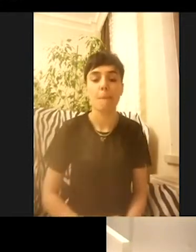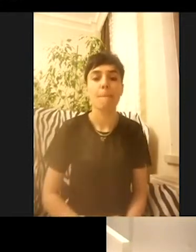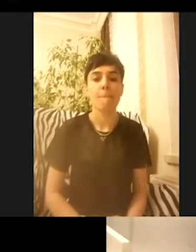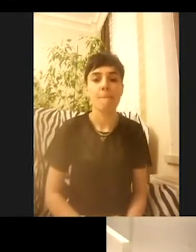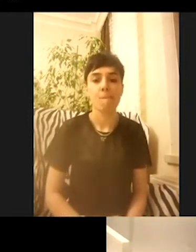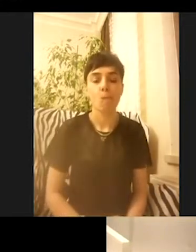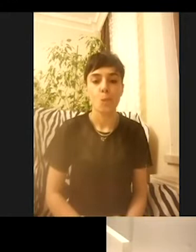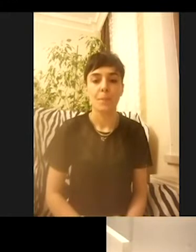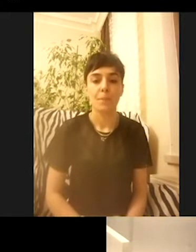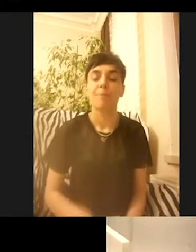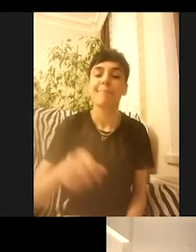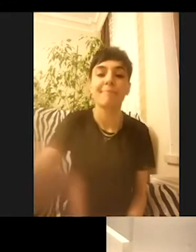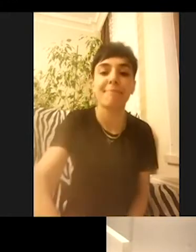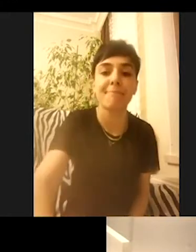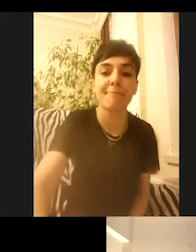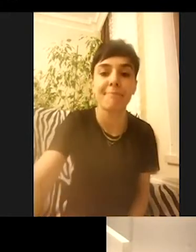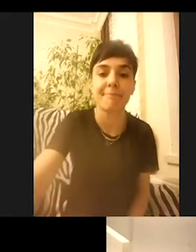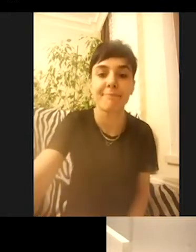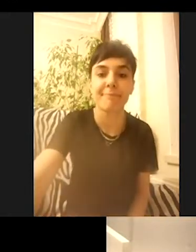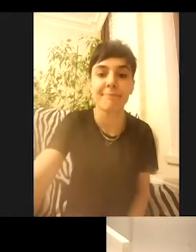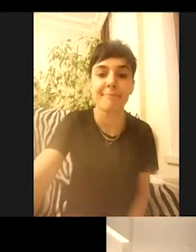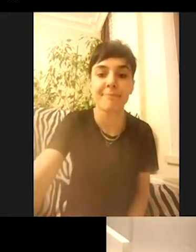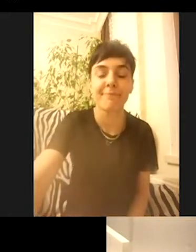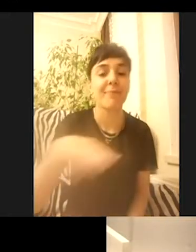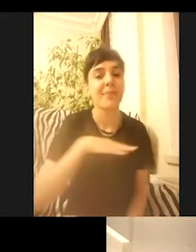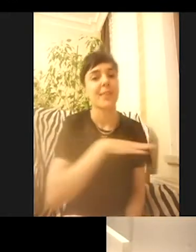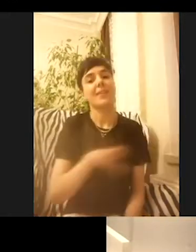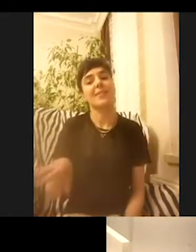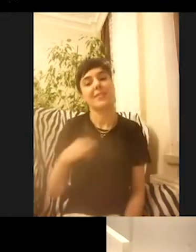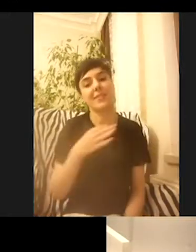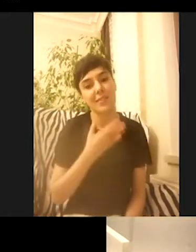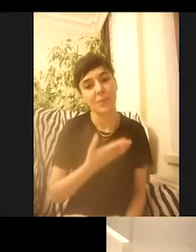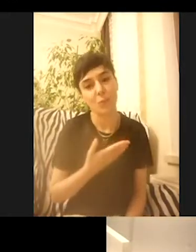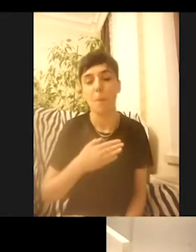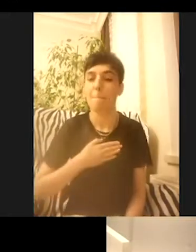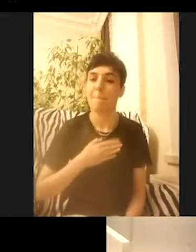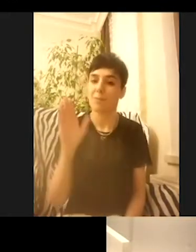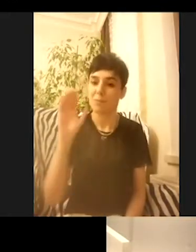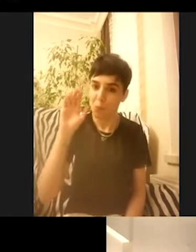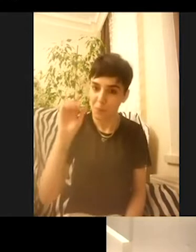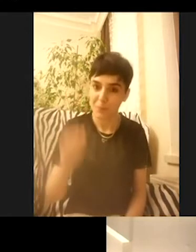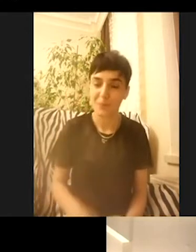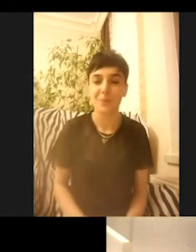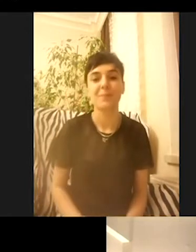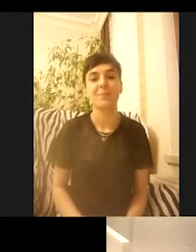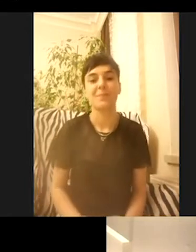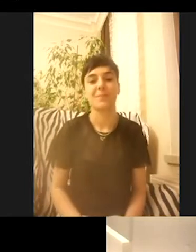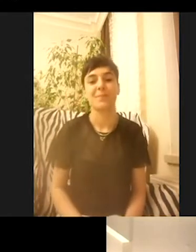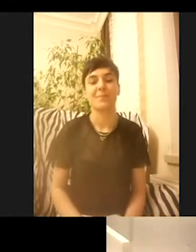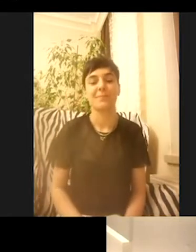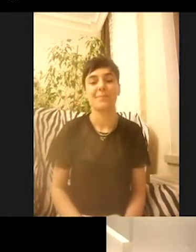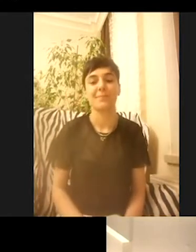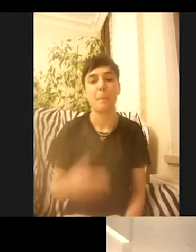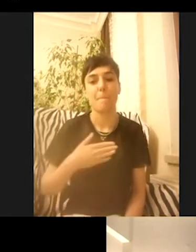to thank you all for like inviting me and like making me part of this. And I know that it's very hopeful for the future, and